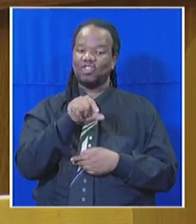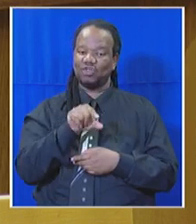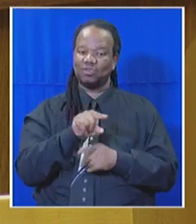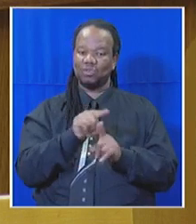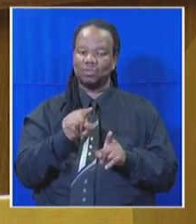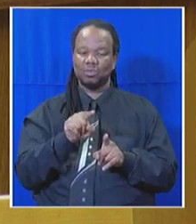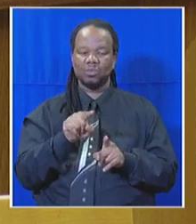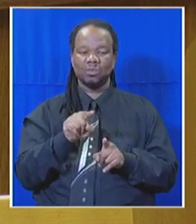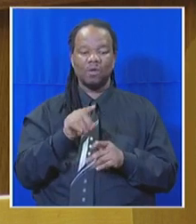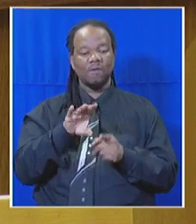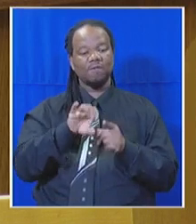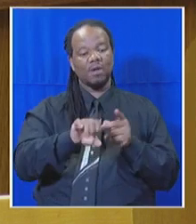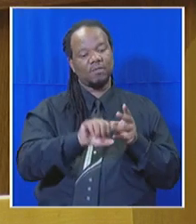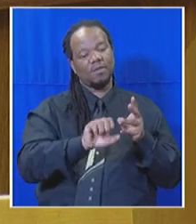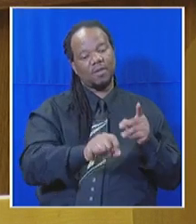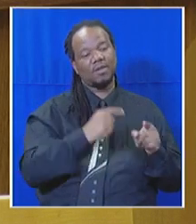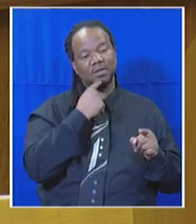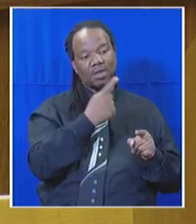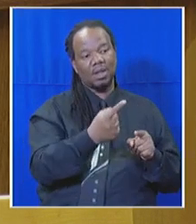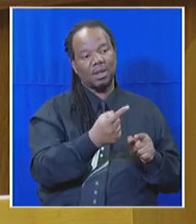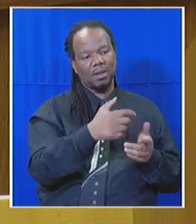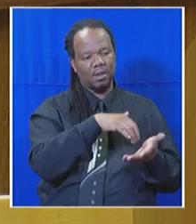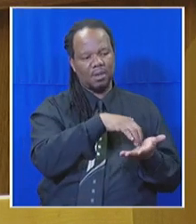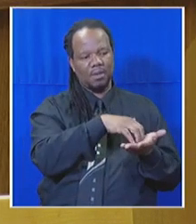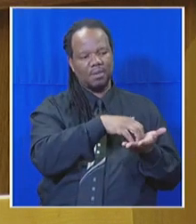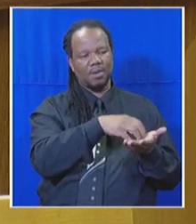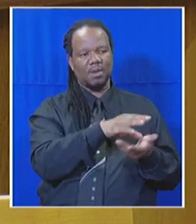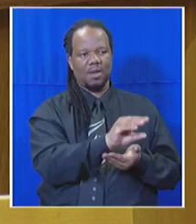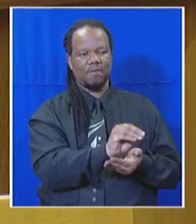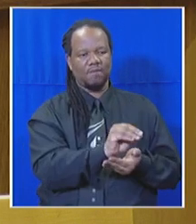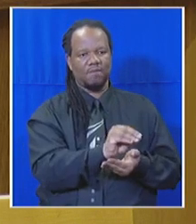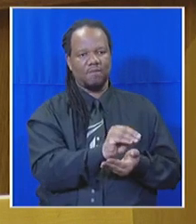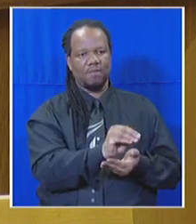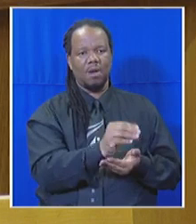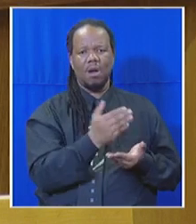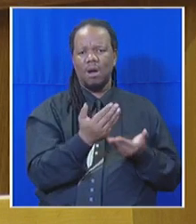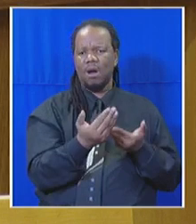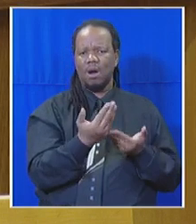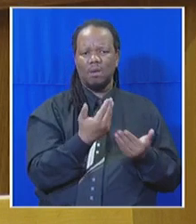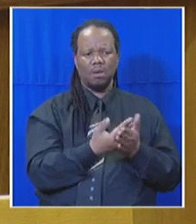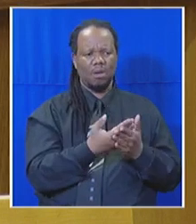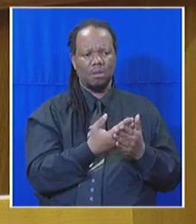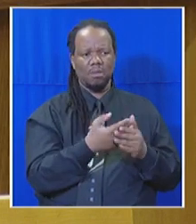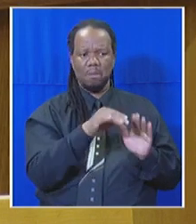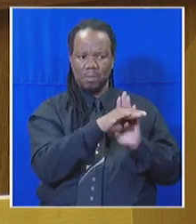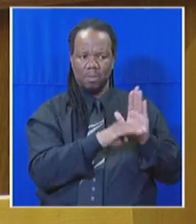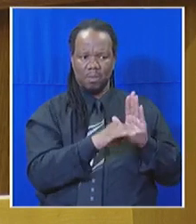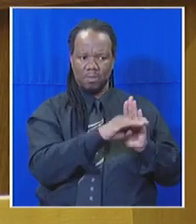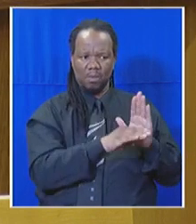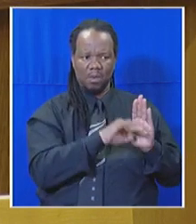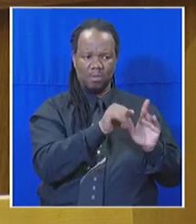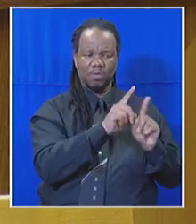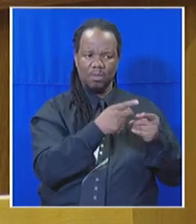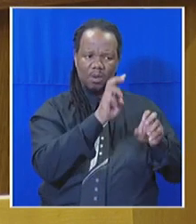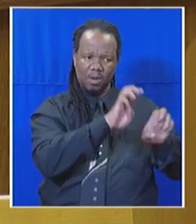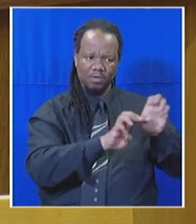serious weaknesses in assessing the incarceration and rehabilitation programs of the department, which